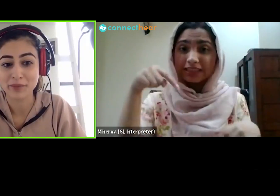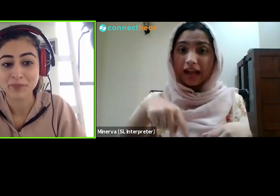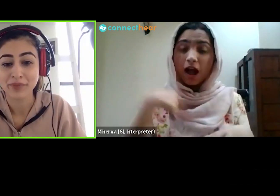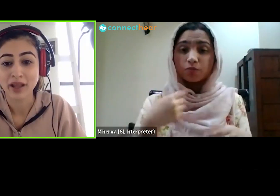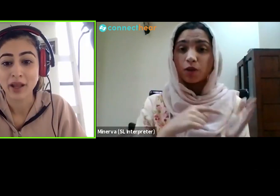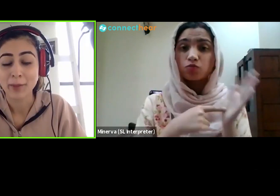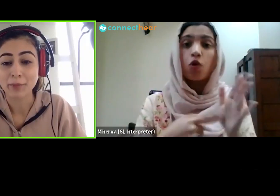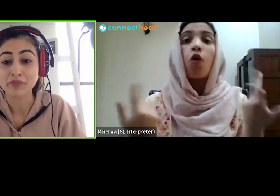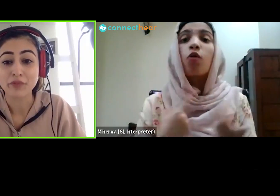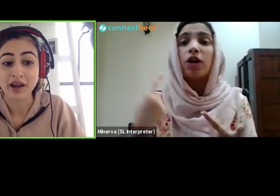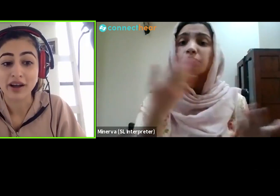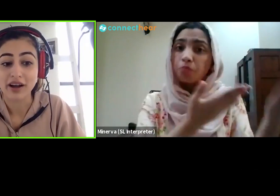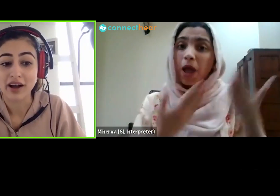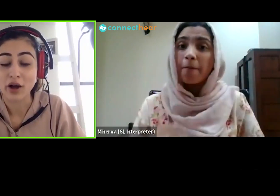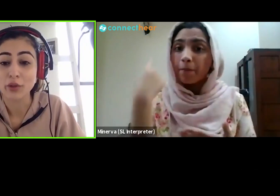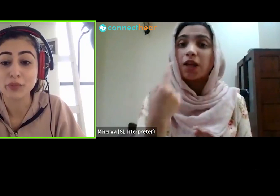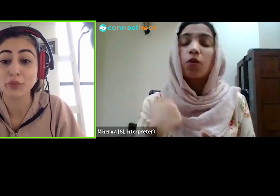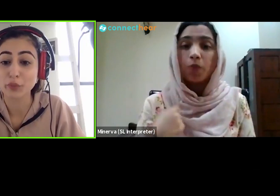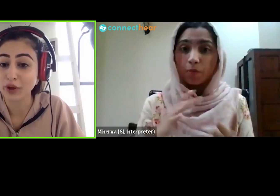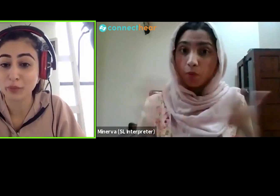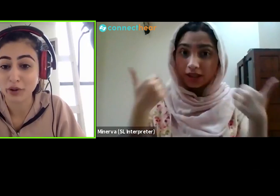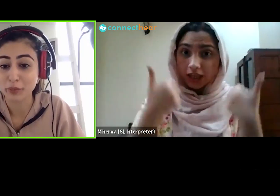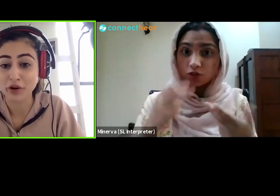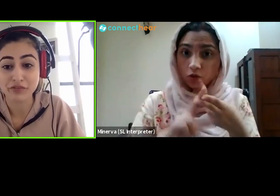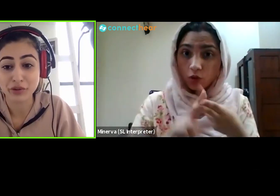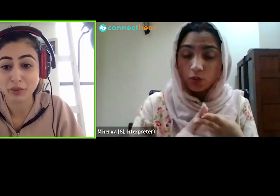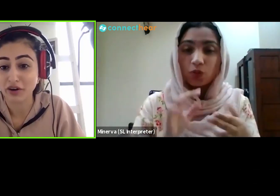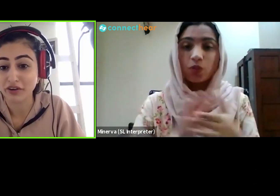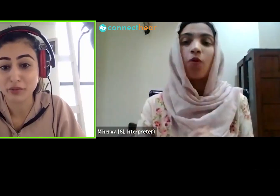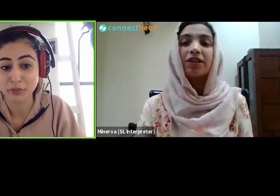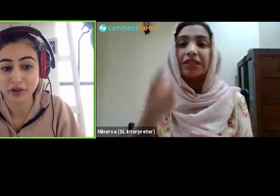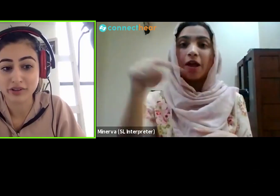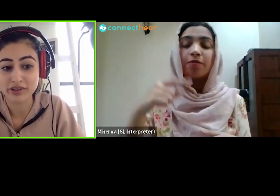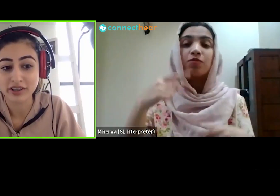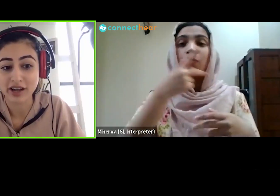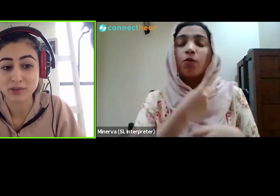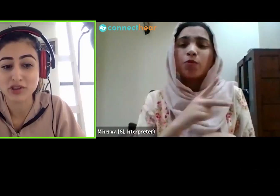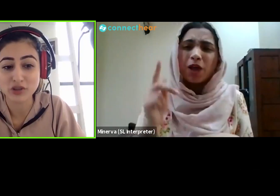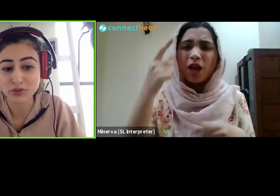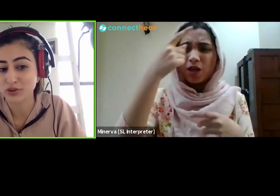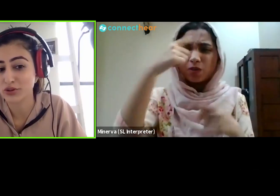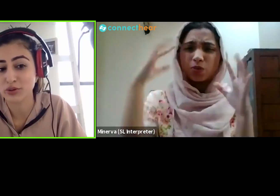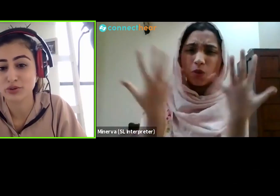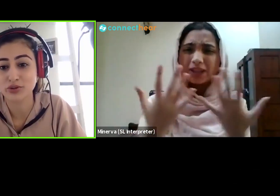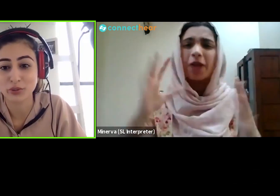mine. But before that, I hope you all are well wherever you are in the world. And I'm